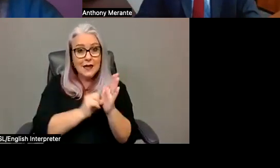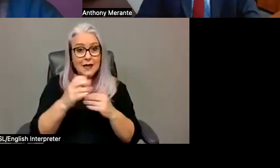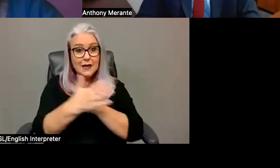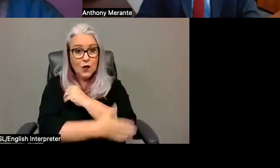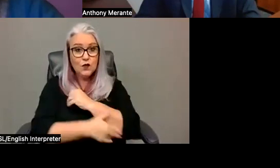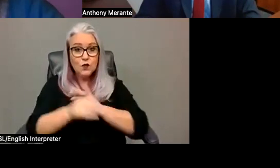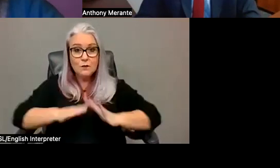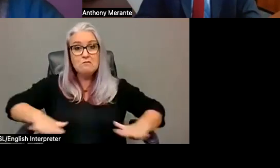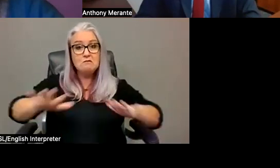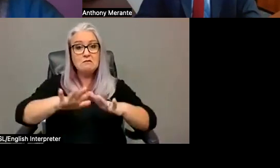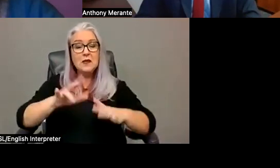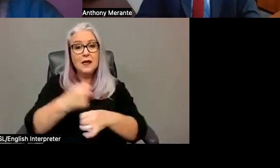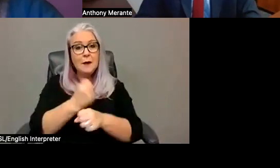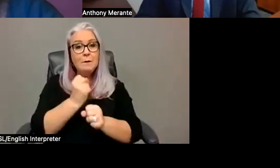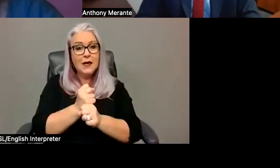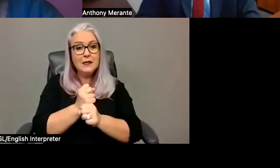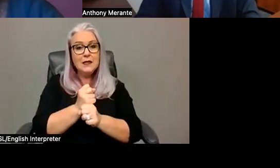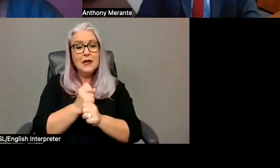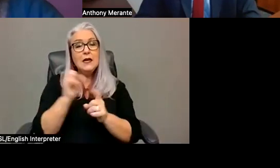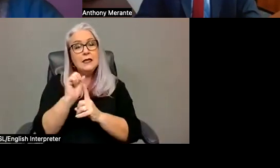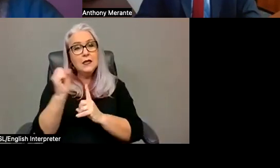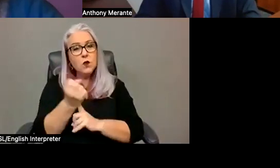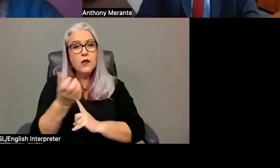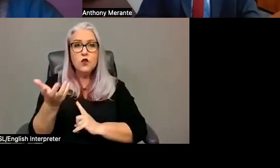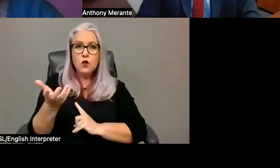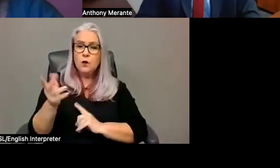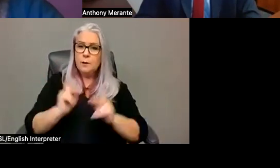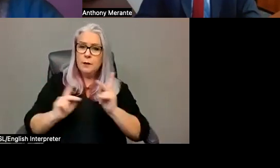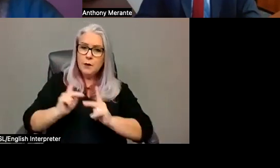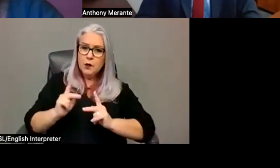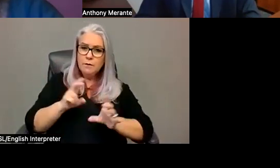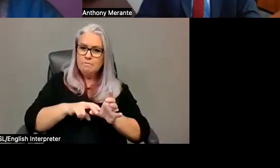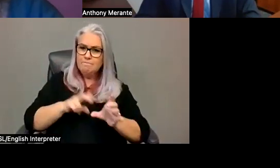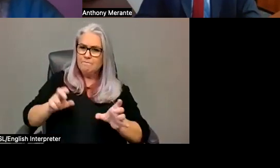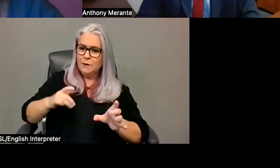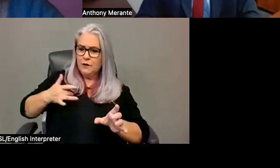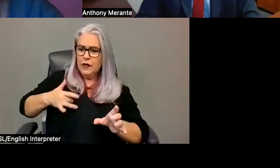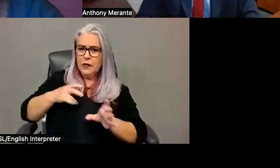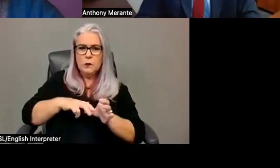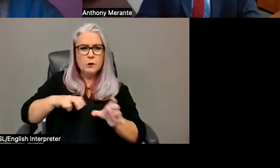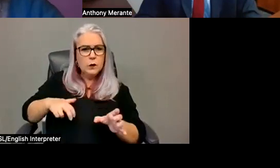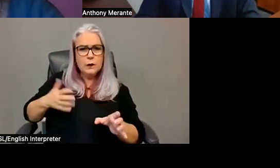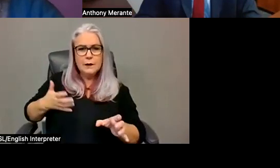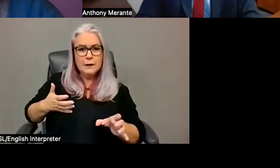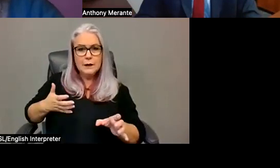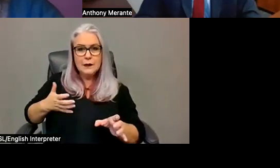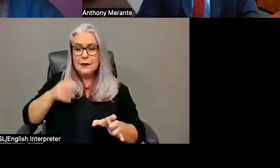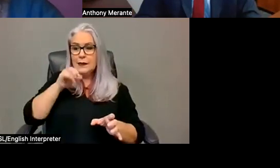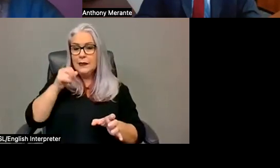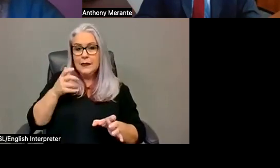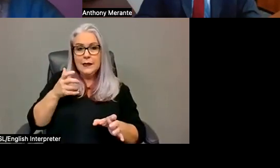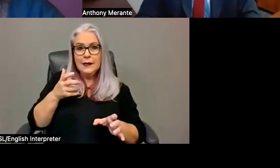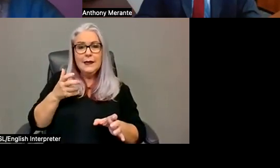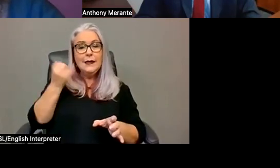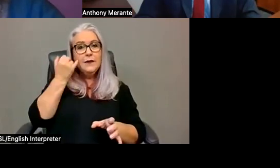It creates a situation where people are left out, where you cannot, when someone is